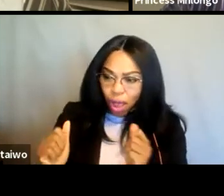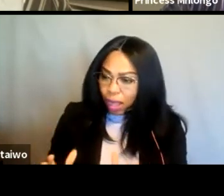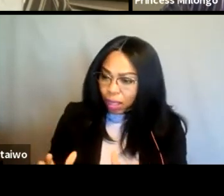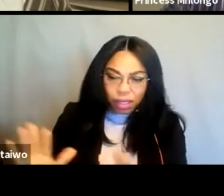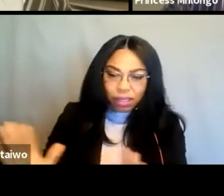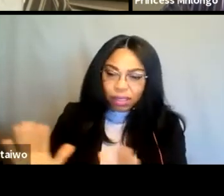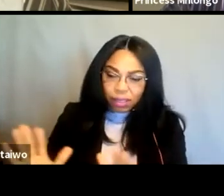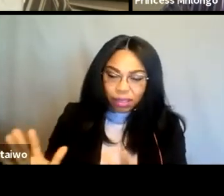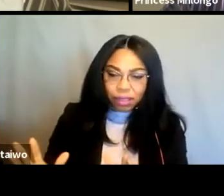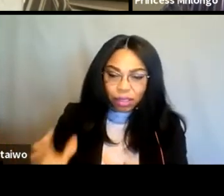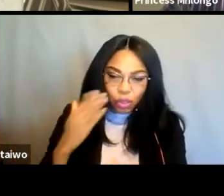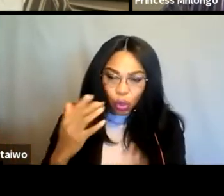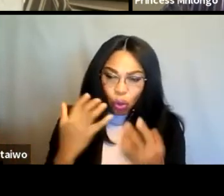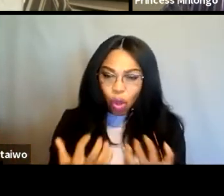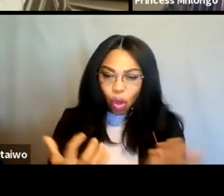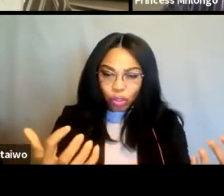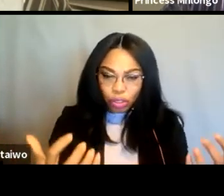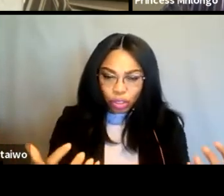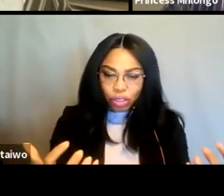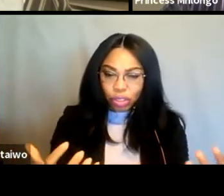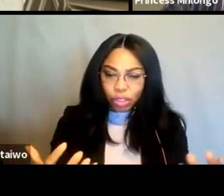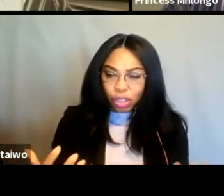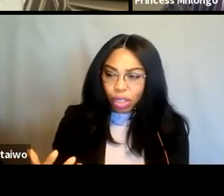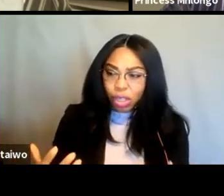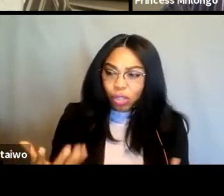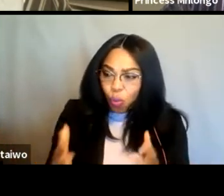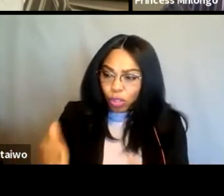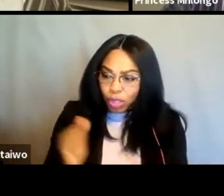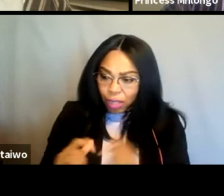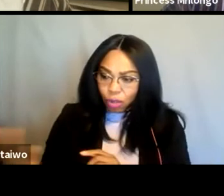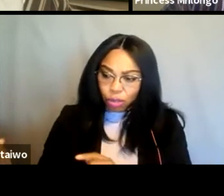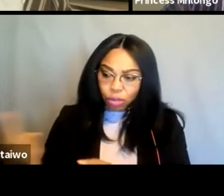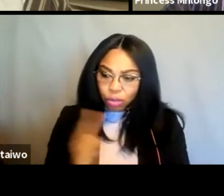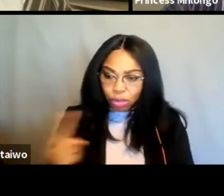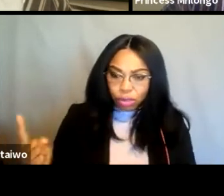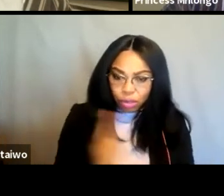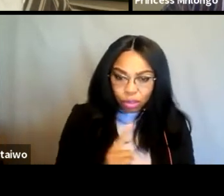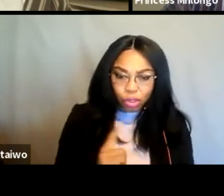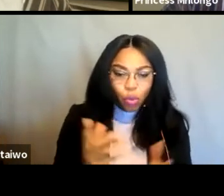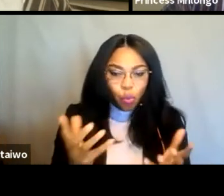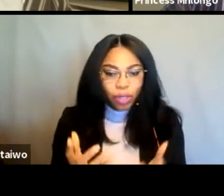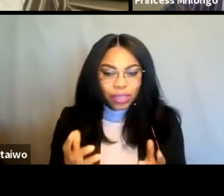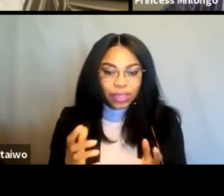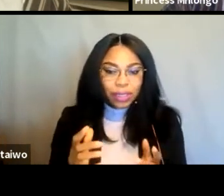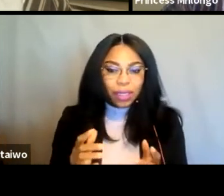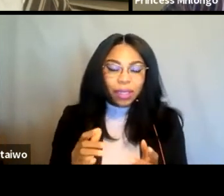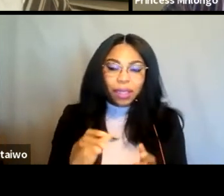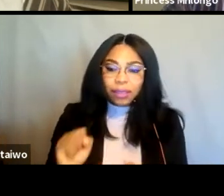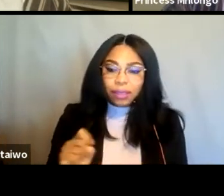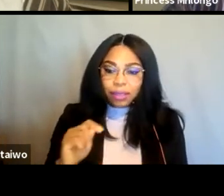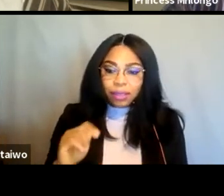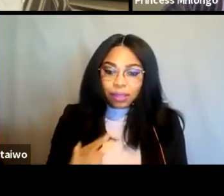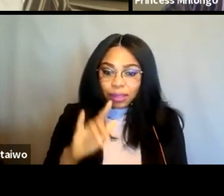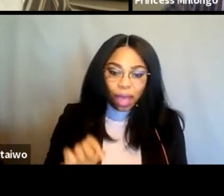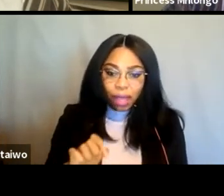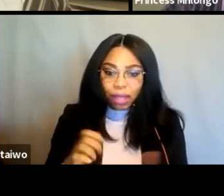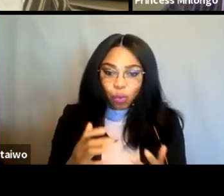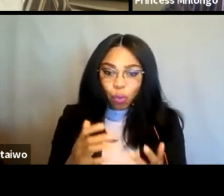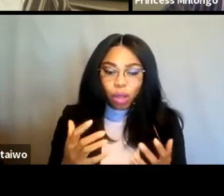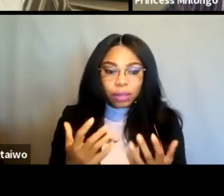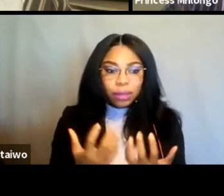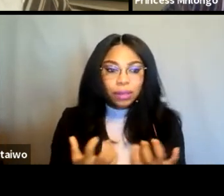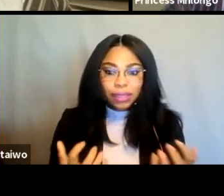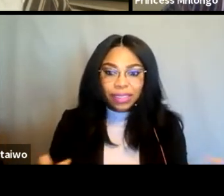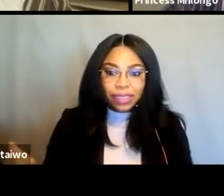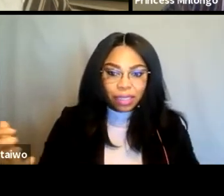know, because of audience style. You know, he wanted the whole thing to be proscenium style. And I told him, look, people are not in proscenium theater. People are